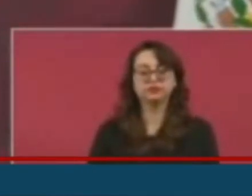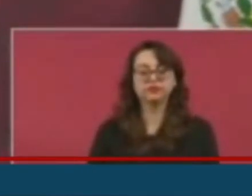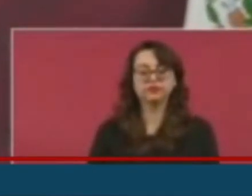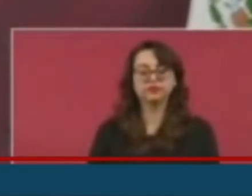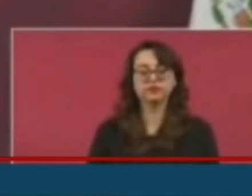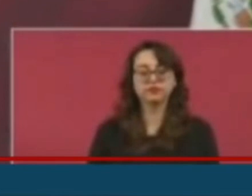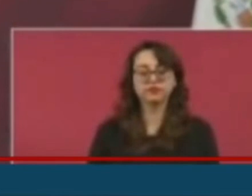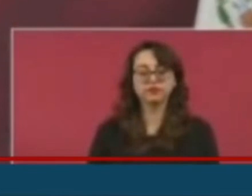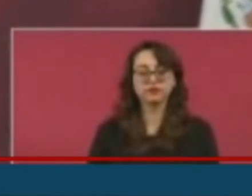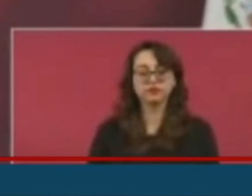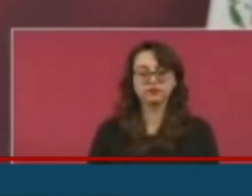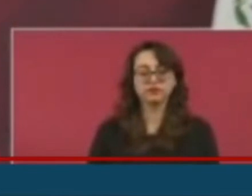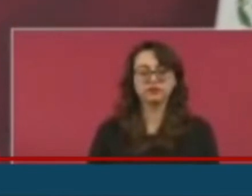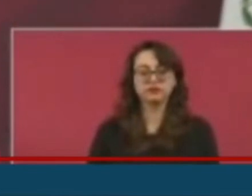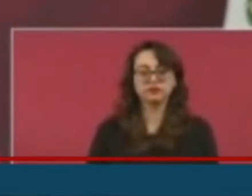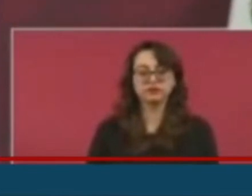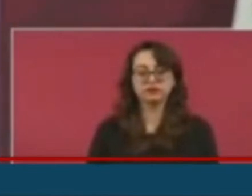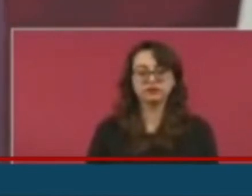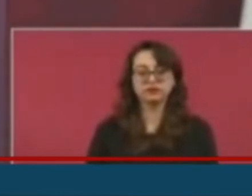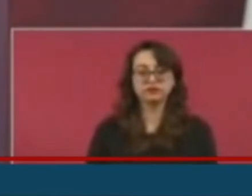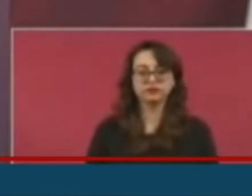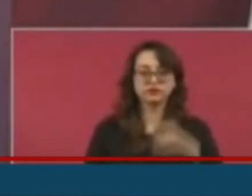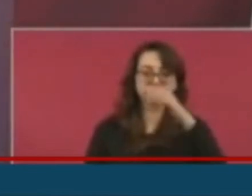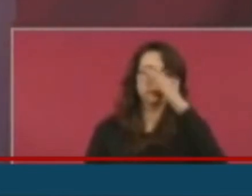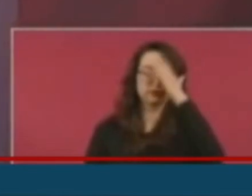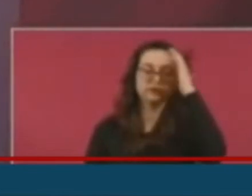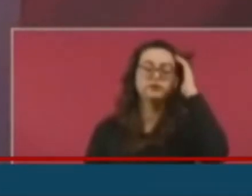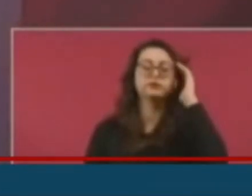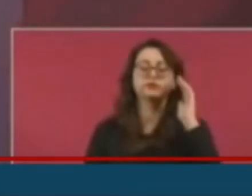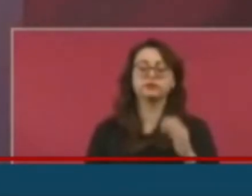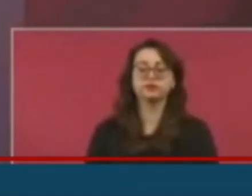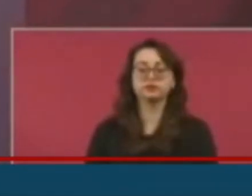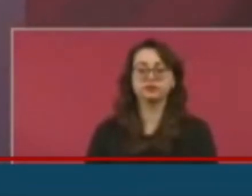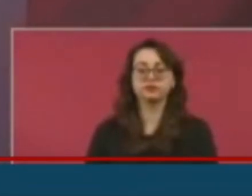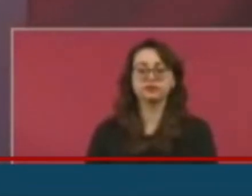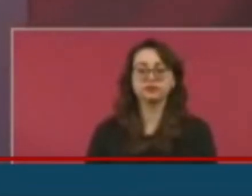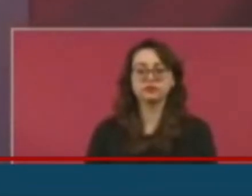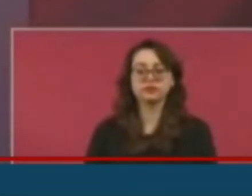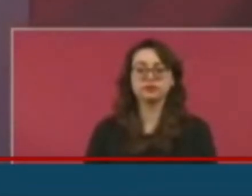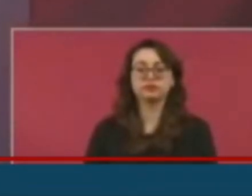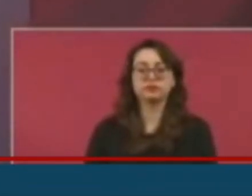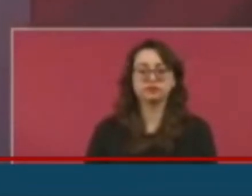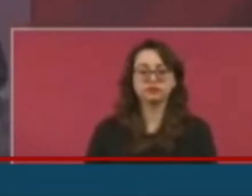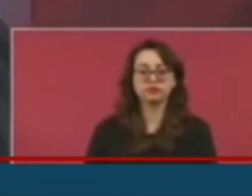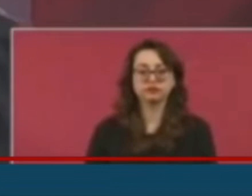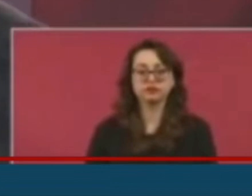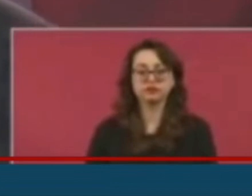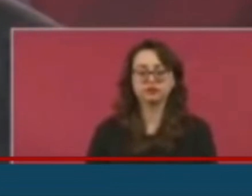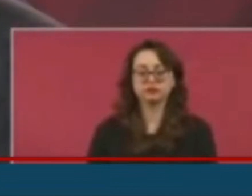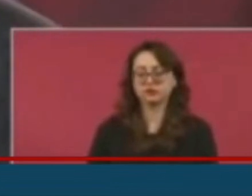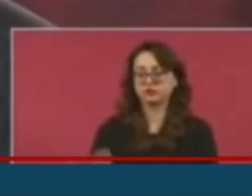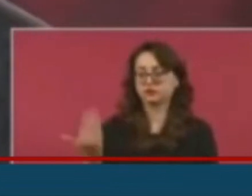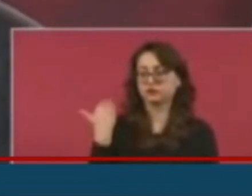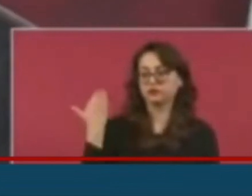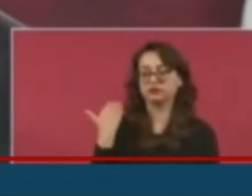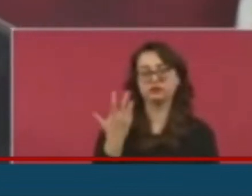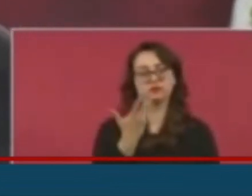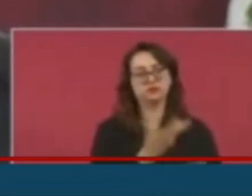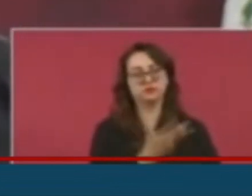It was reaffirmed in the meeting we had in the United States, in Washington.